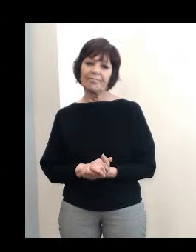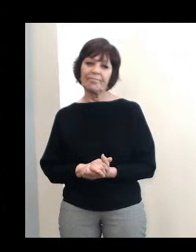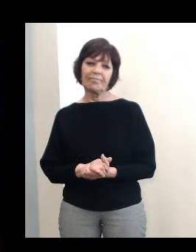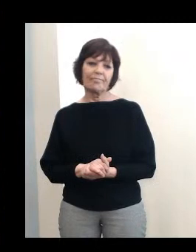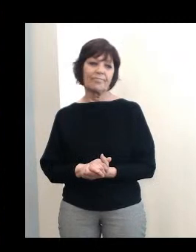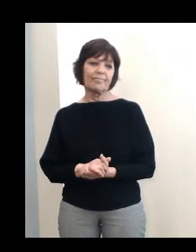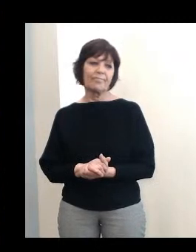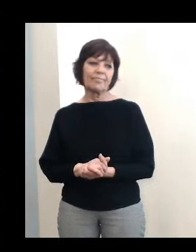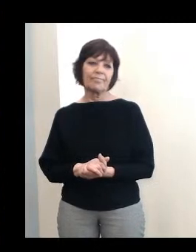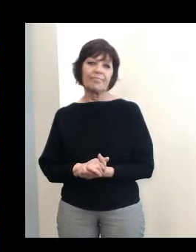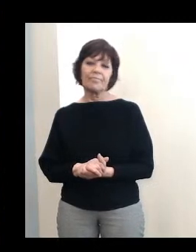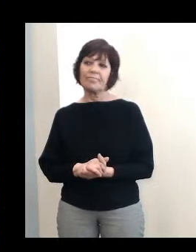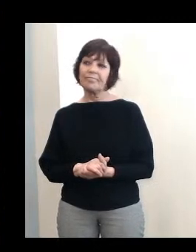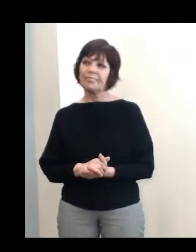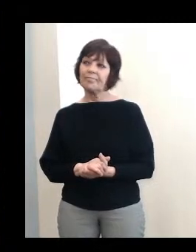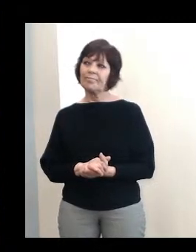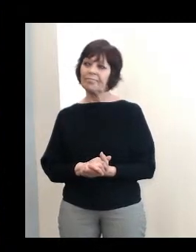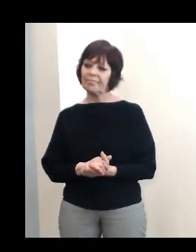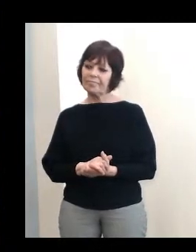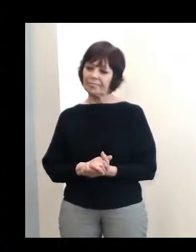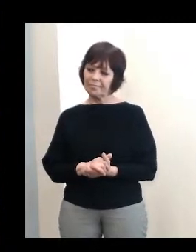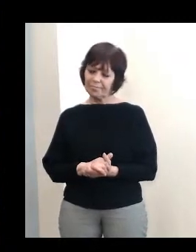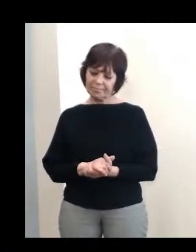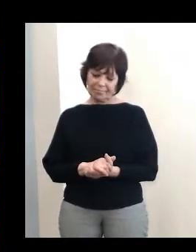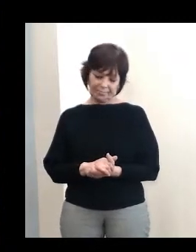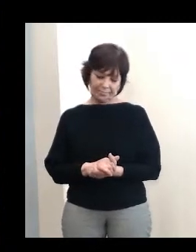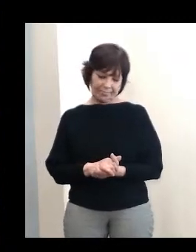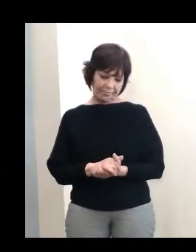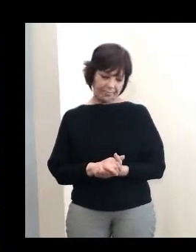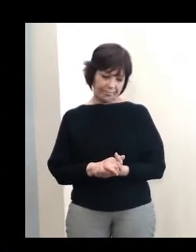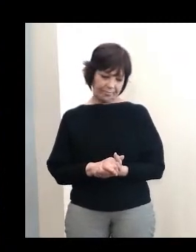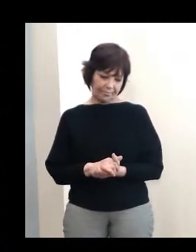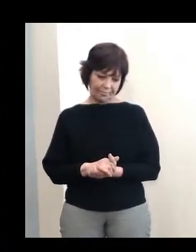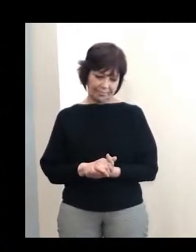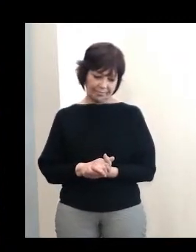If not, WBEN, Michael, any more questions?